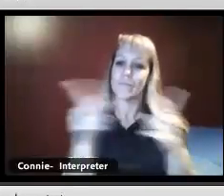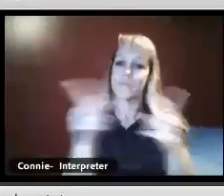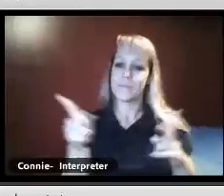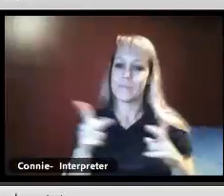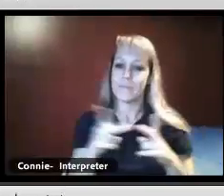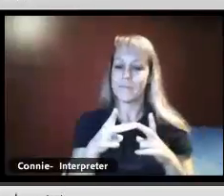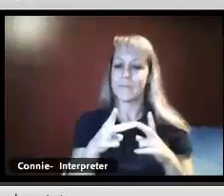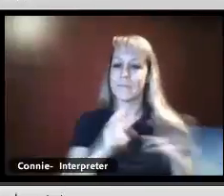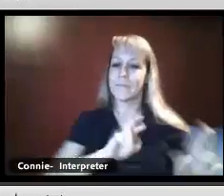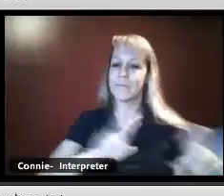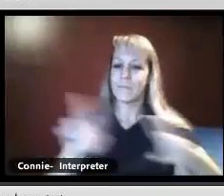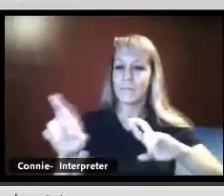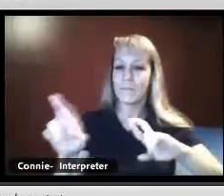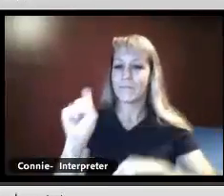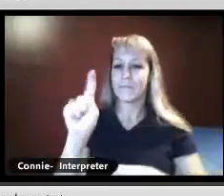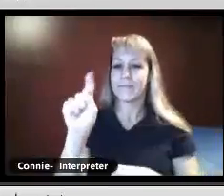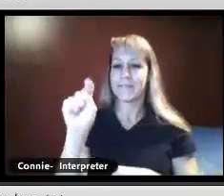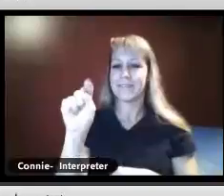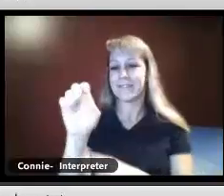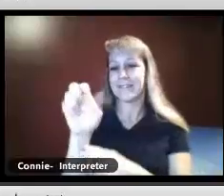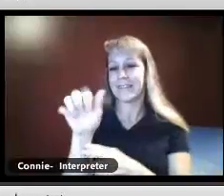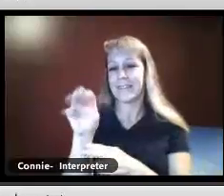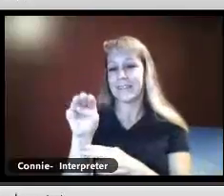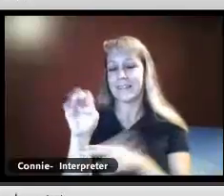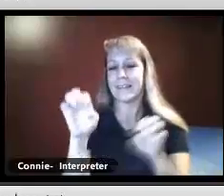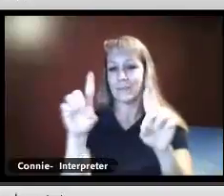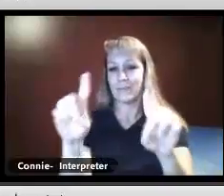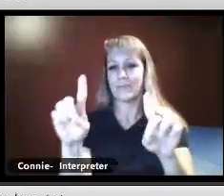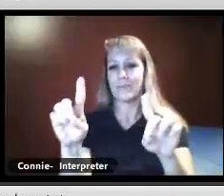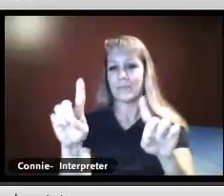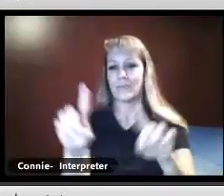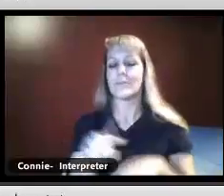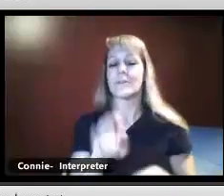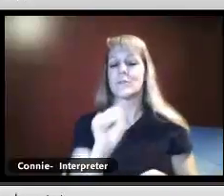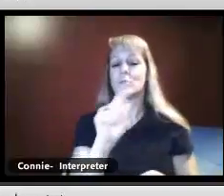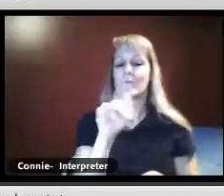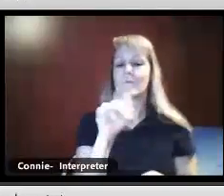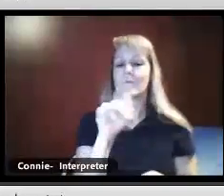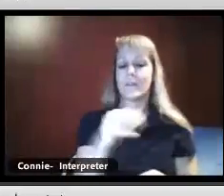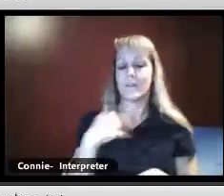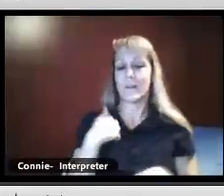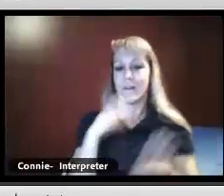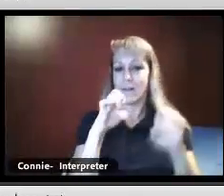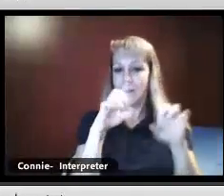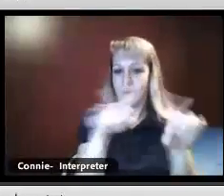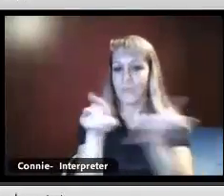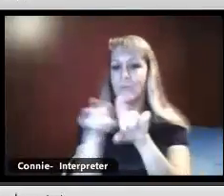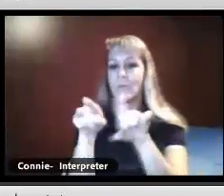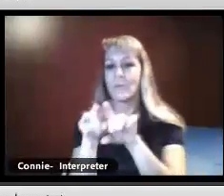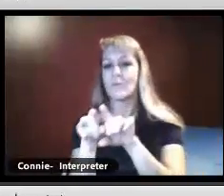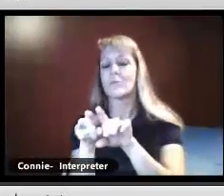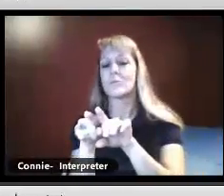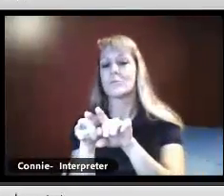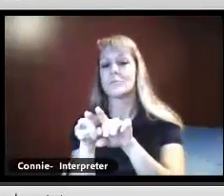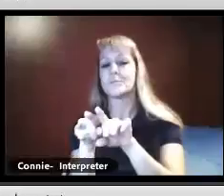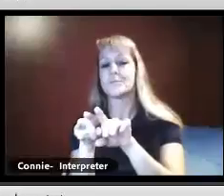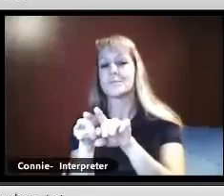education enrichment. SWFLN has both educational and also in terms